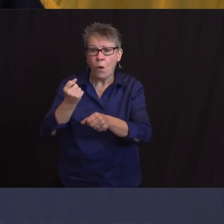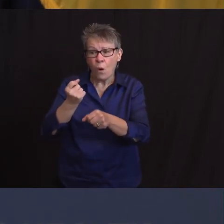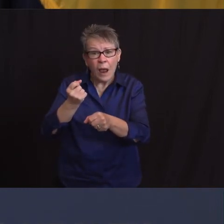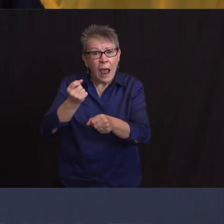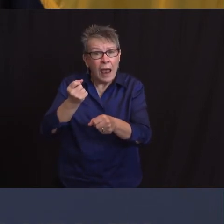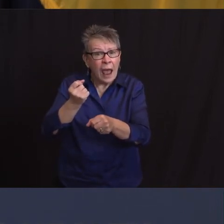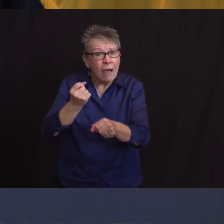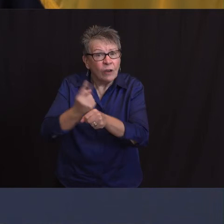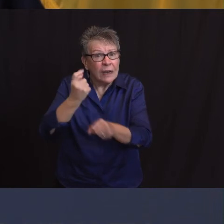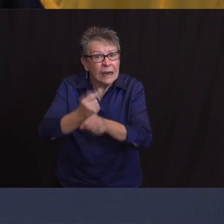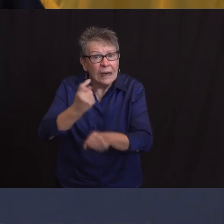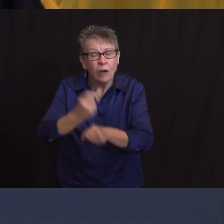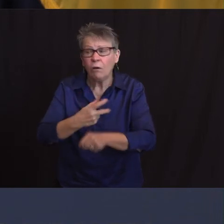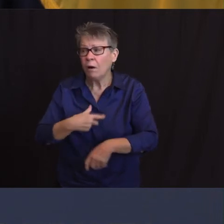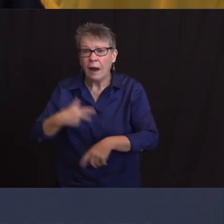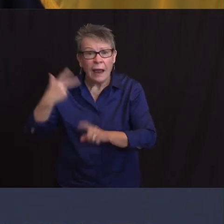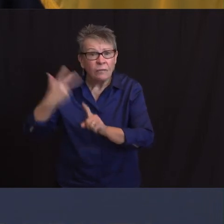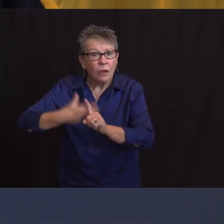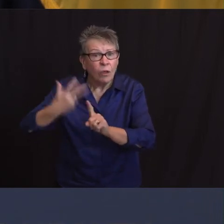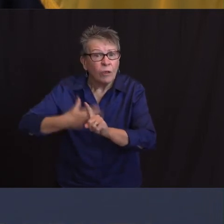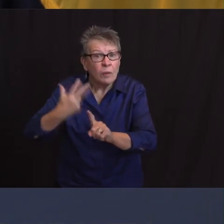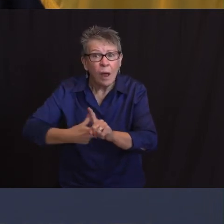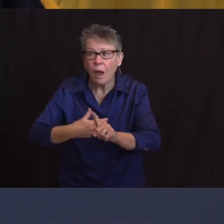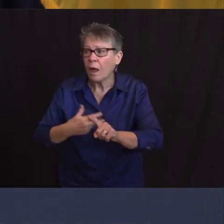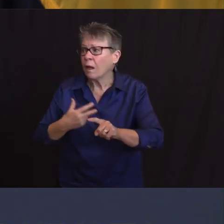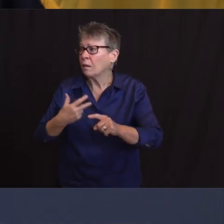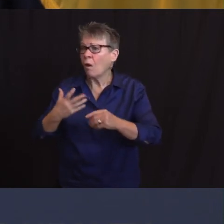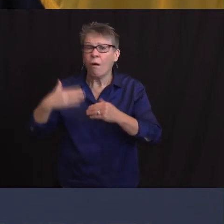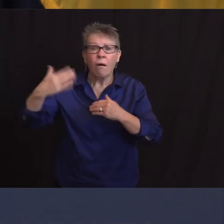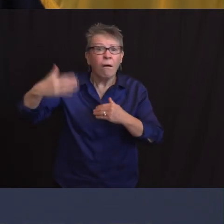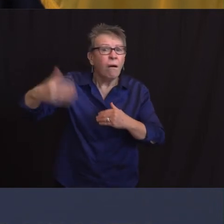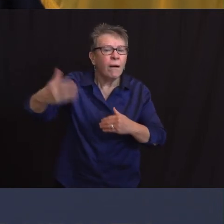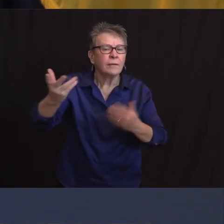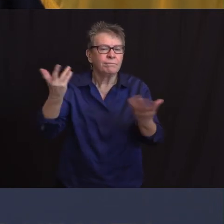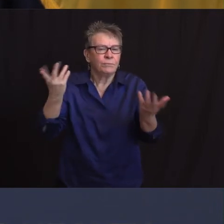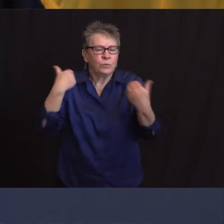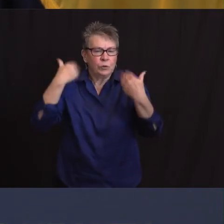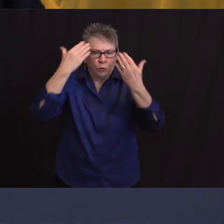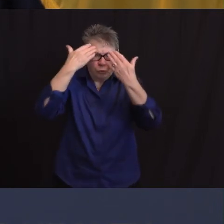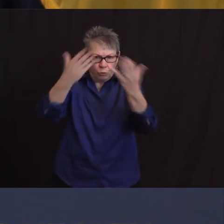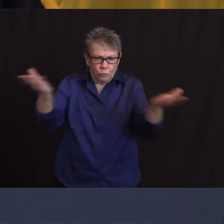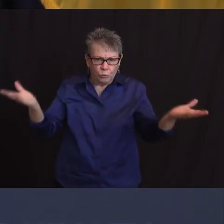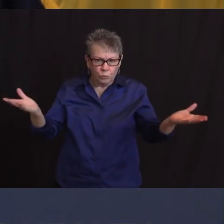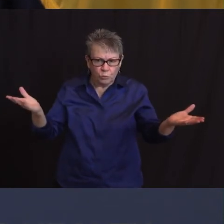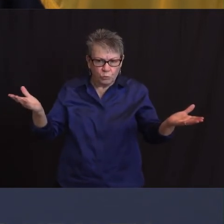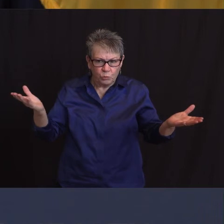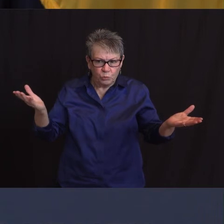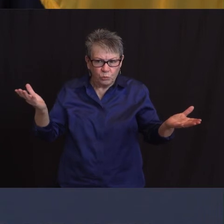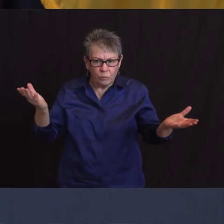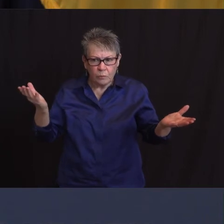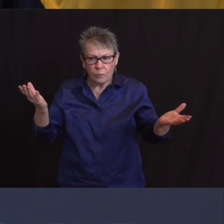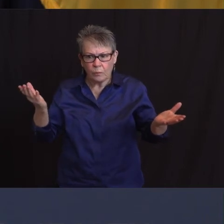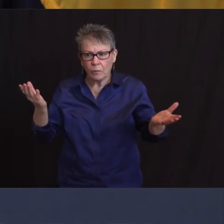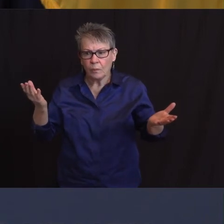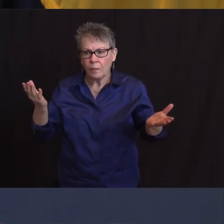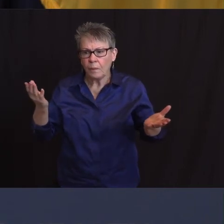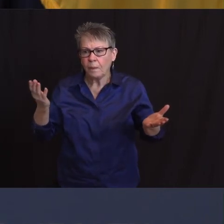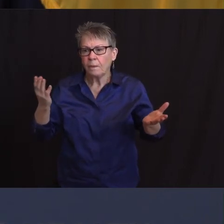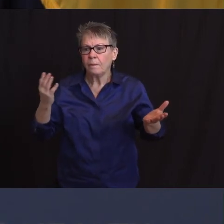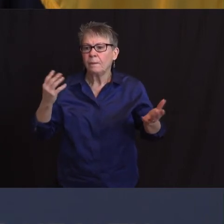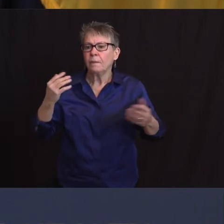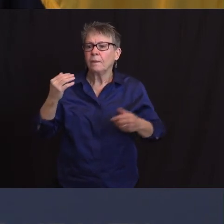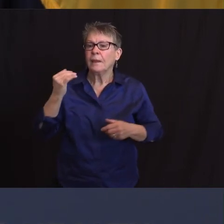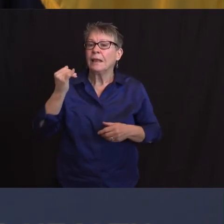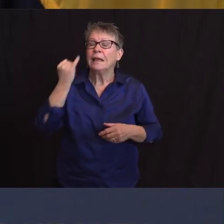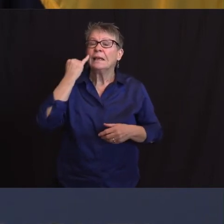whole thing again next year. The answer is no one knows. Tony Fauci were sitting between us. He would say the same thing. So I want thank you for that. I love you're